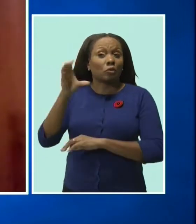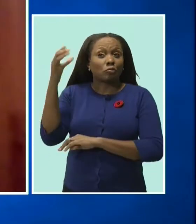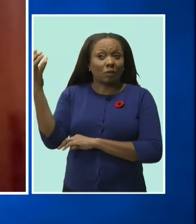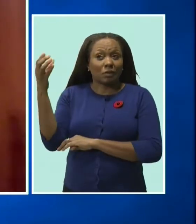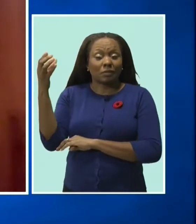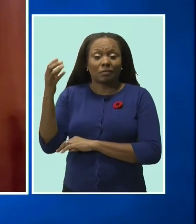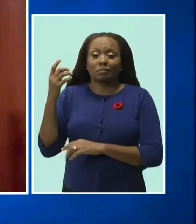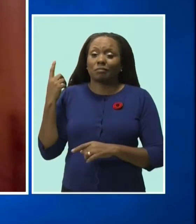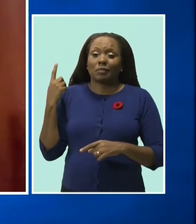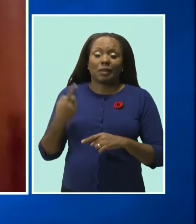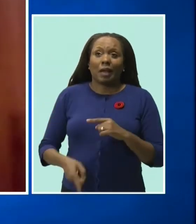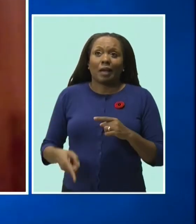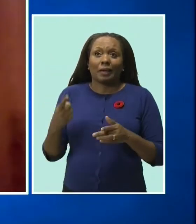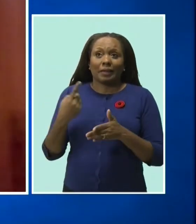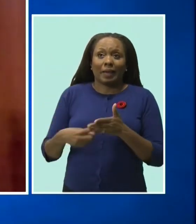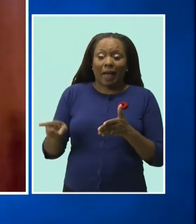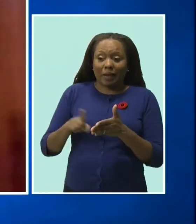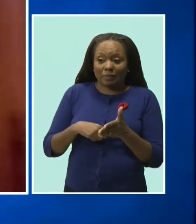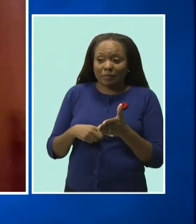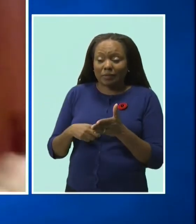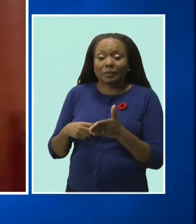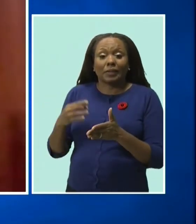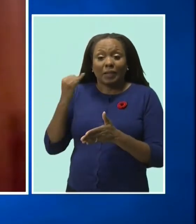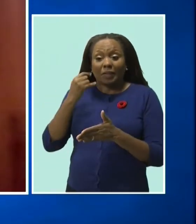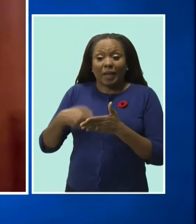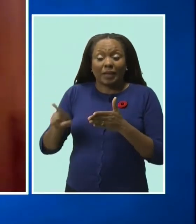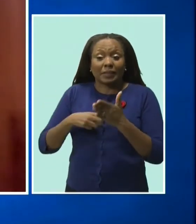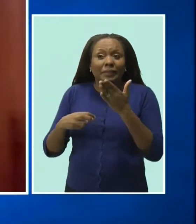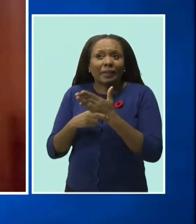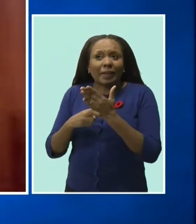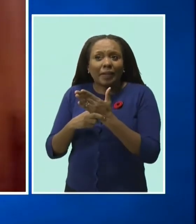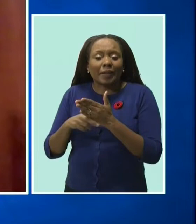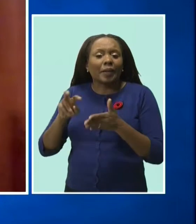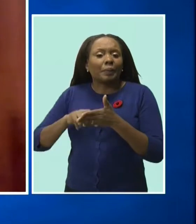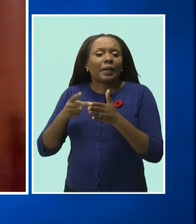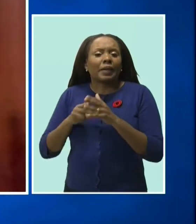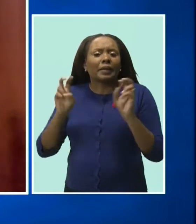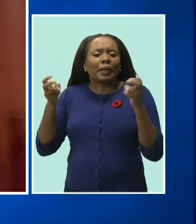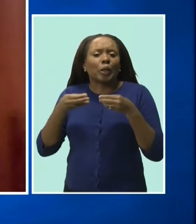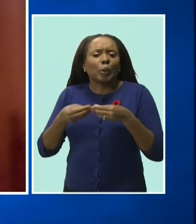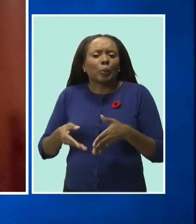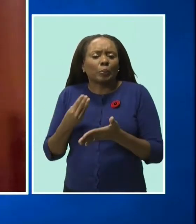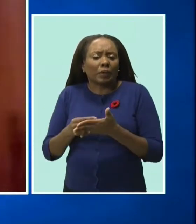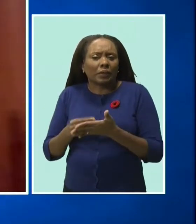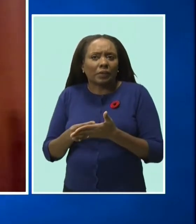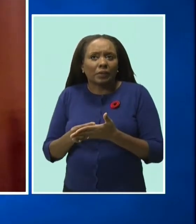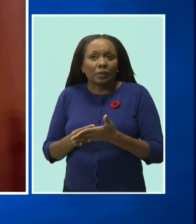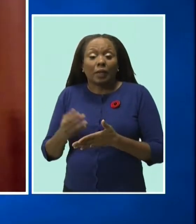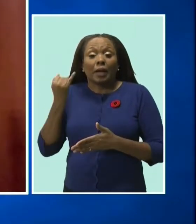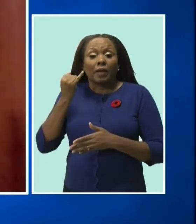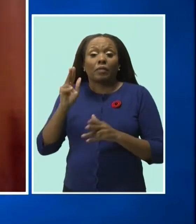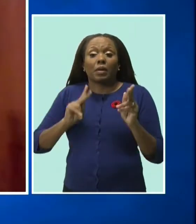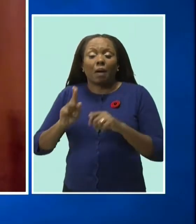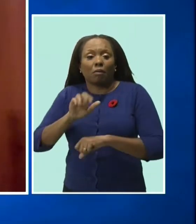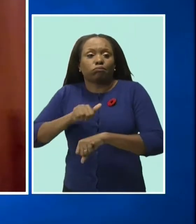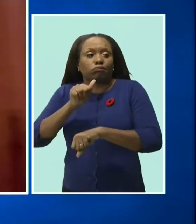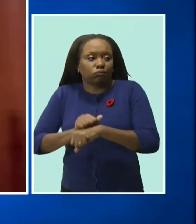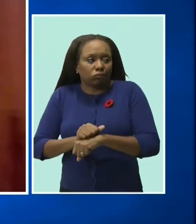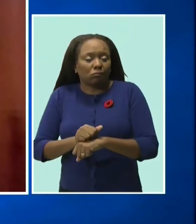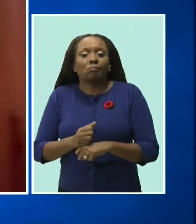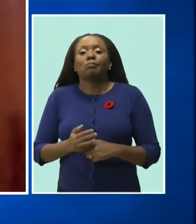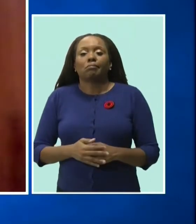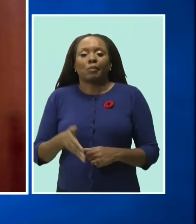cannot cancel last minute without losing your money. So once you get into this part of the year, what you have on the books is what you're likely to